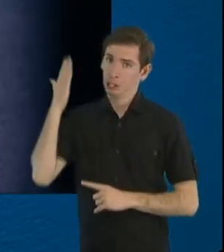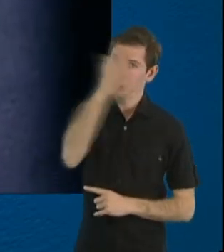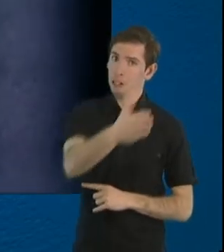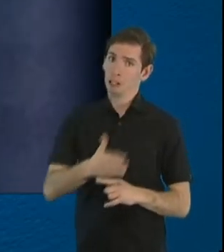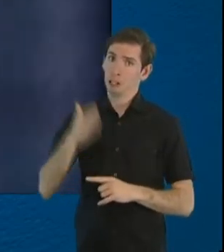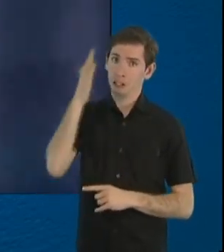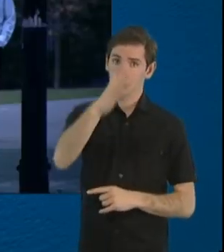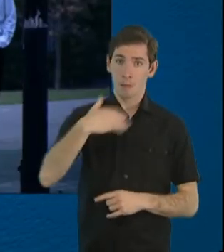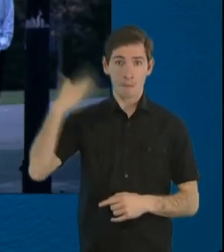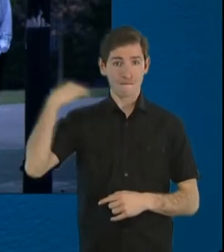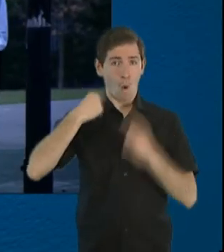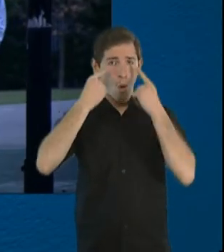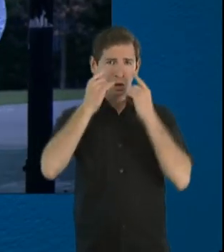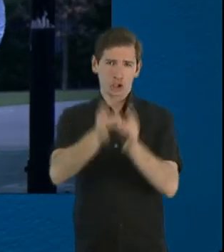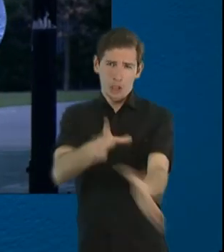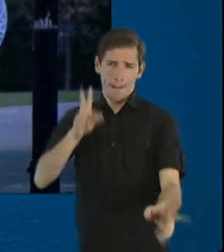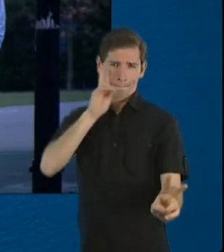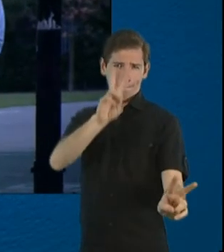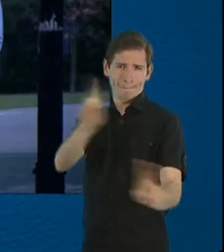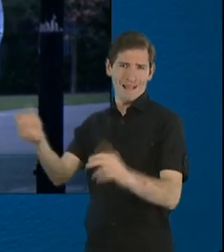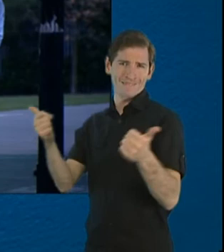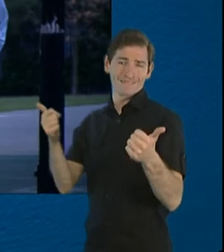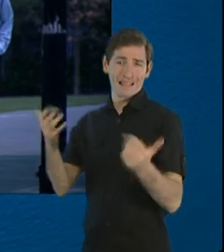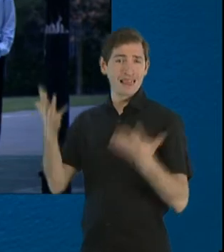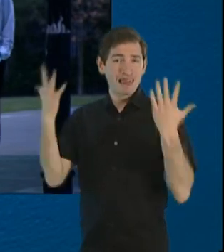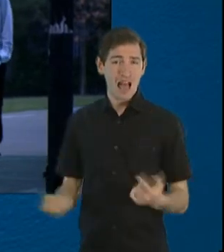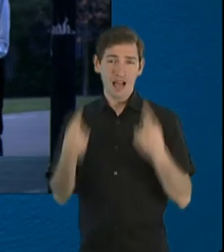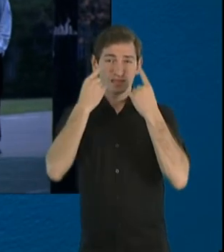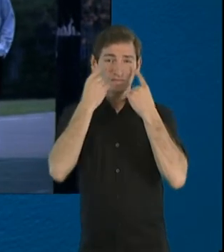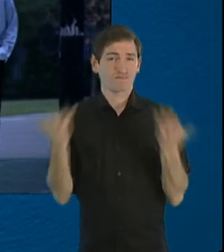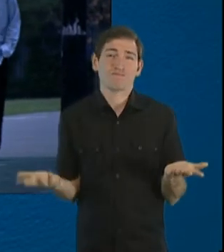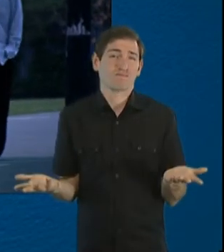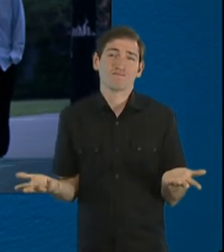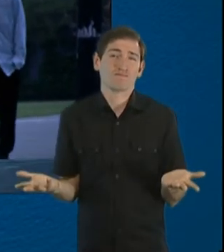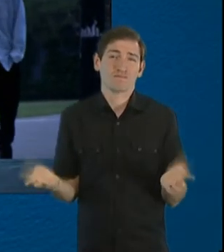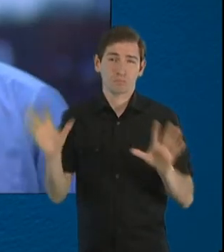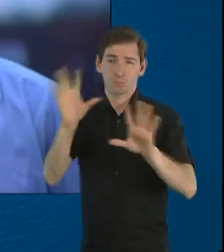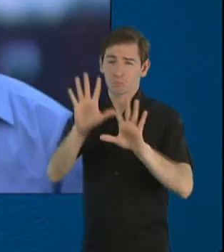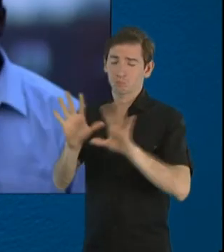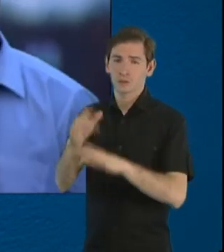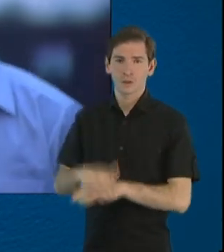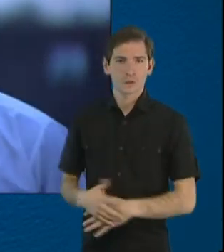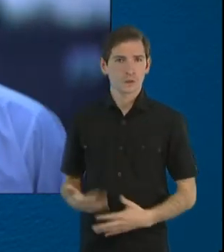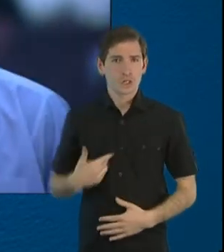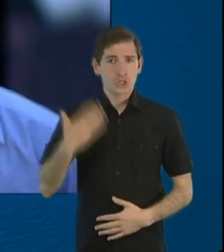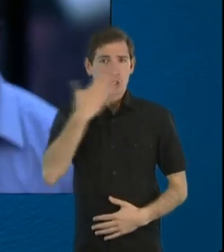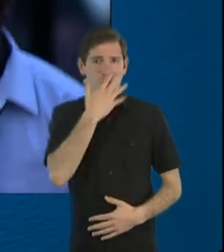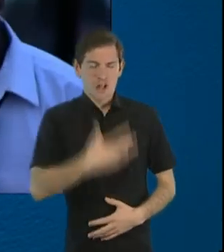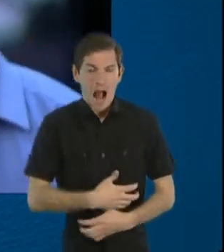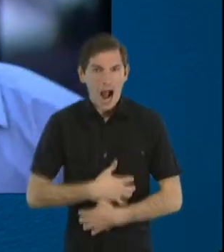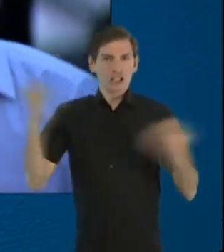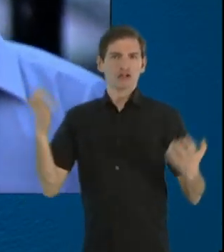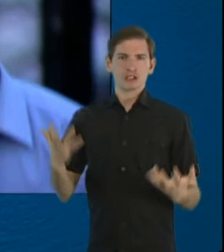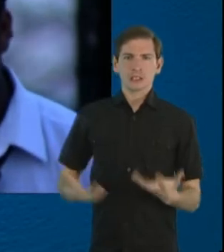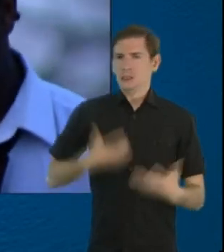going. I used to have perfect vision and now it's just a blur. In school, I'd be a